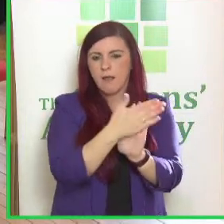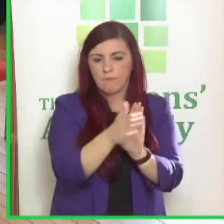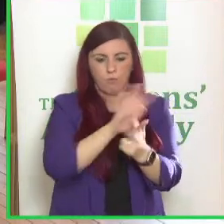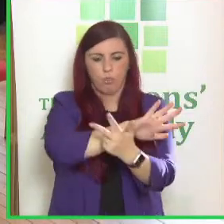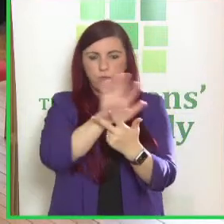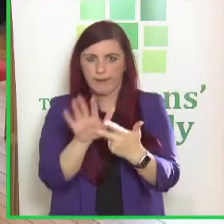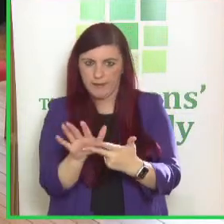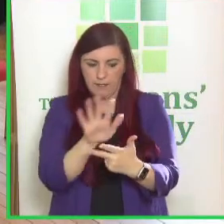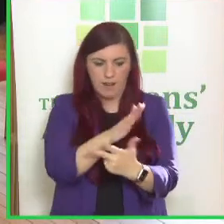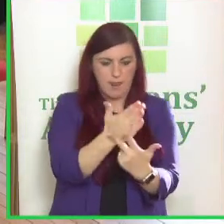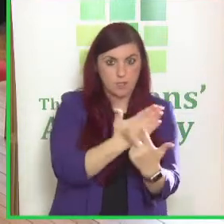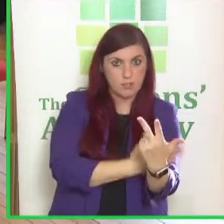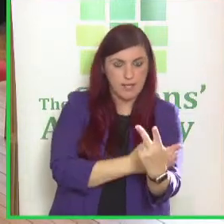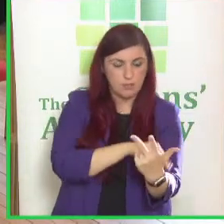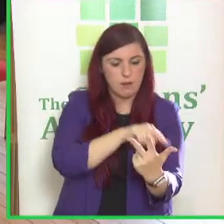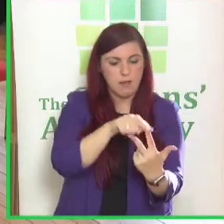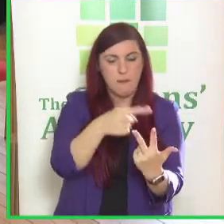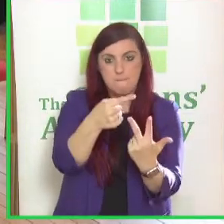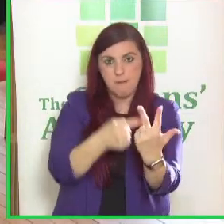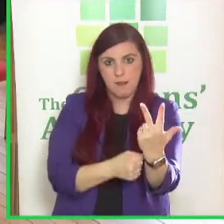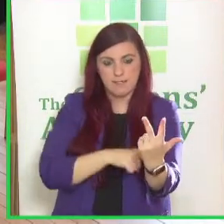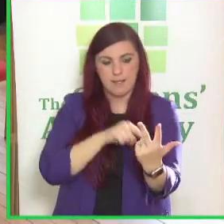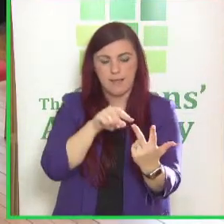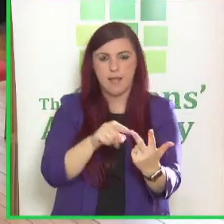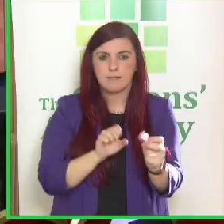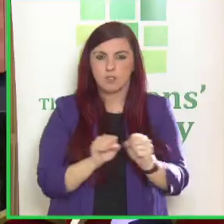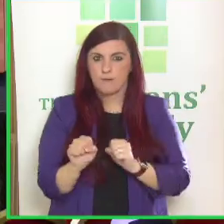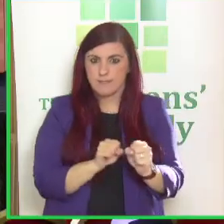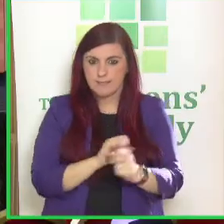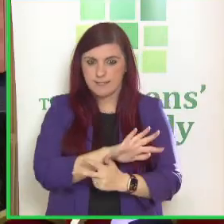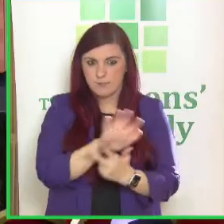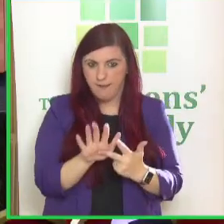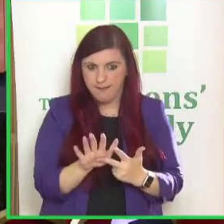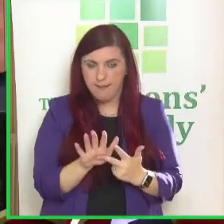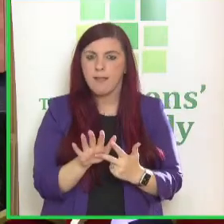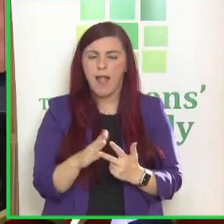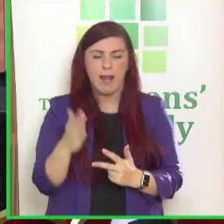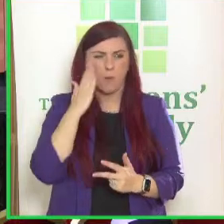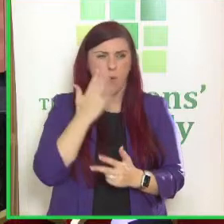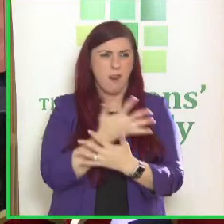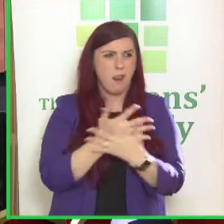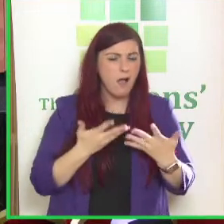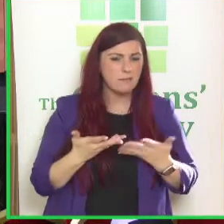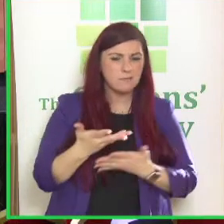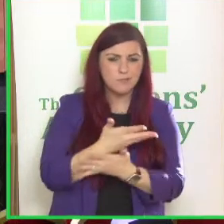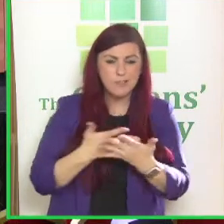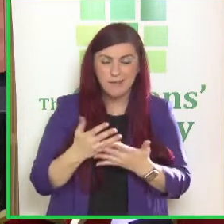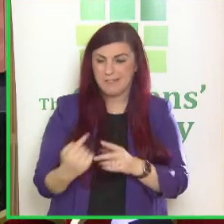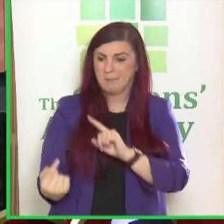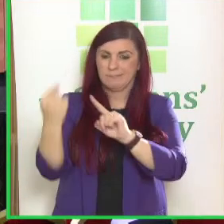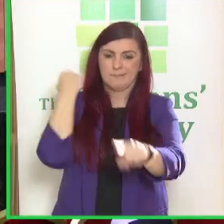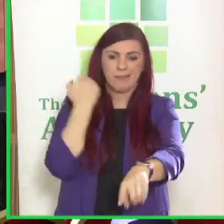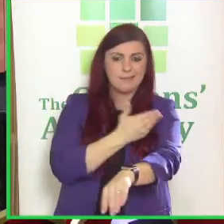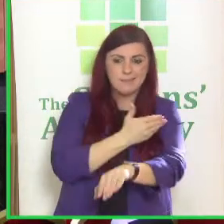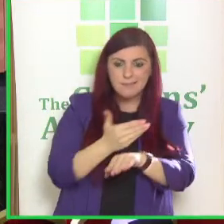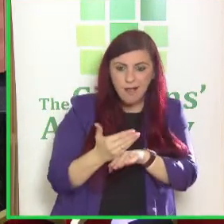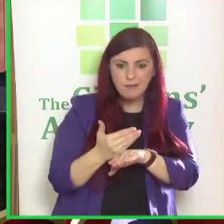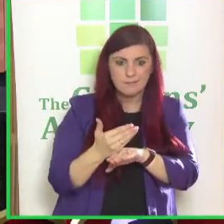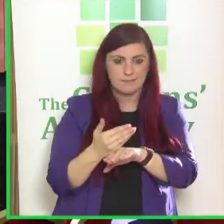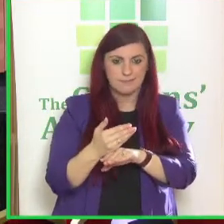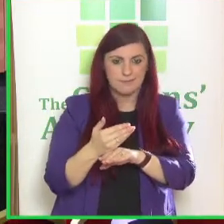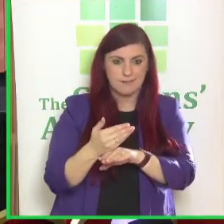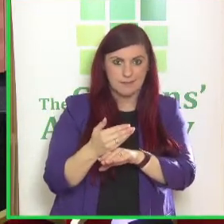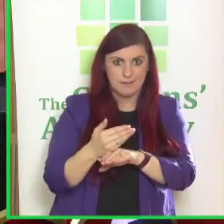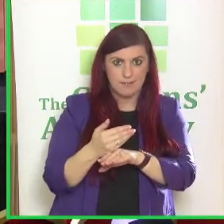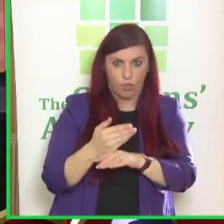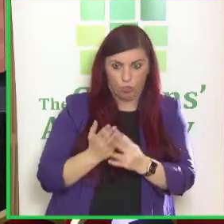areas: legislation, policy, and services. And I know a lot of discussion, and even at the start of this debate and during this debate and now at the end